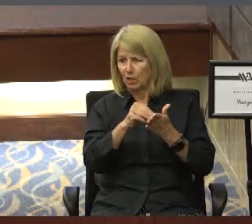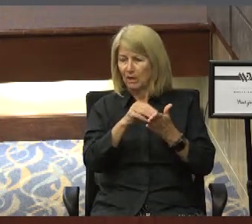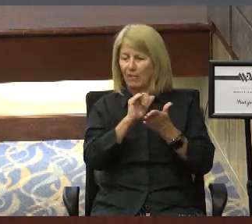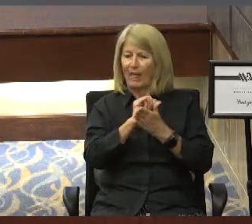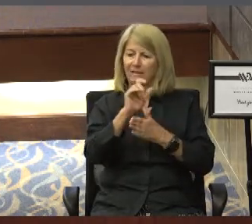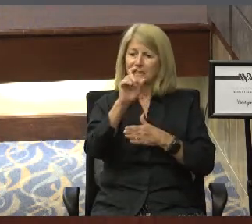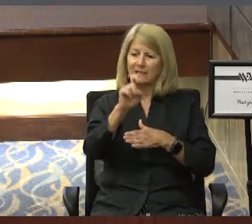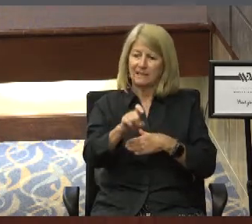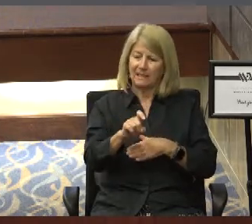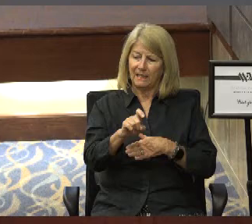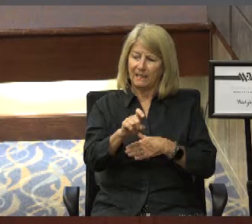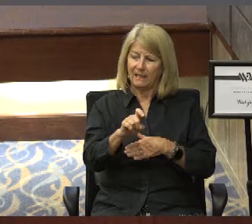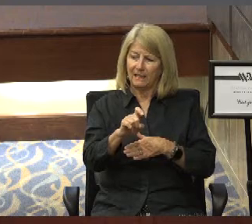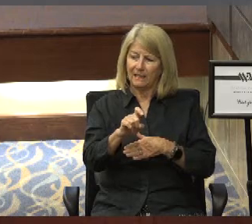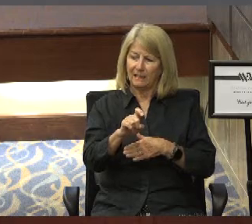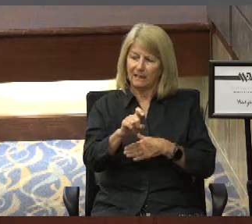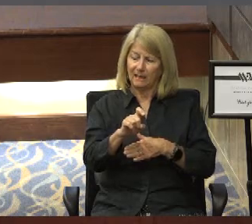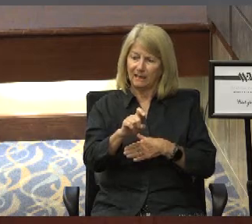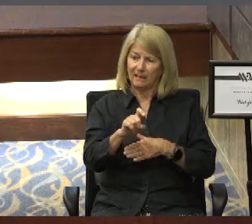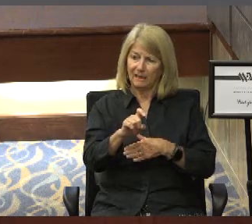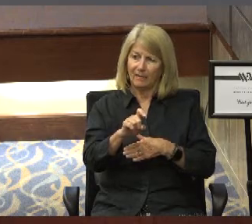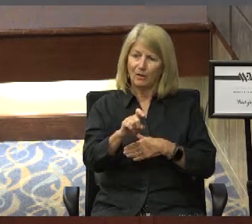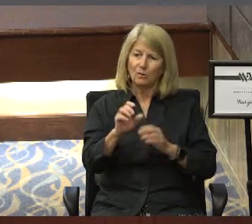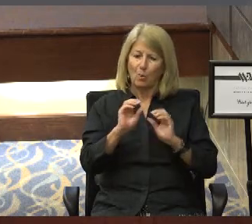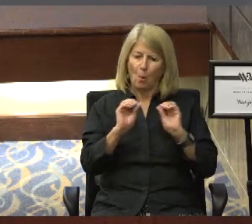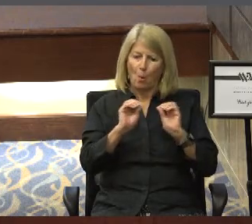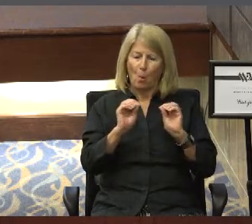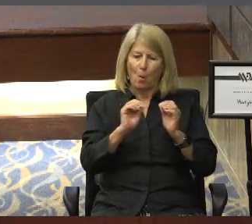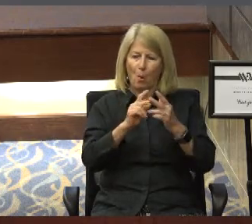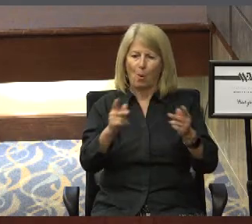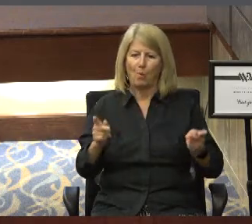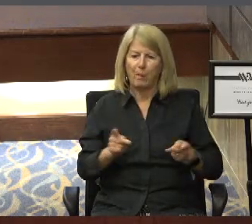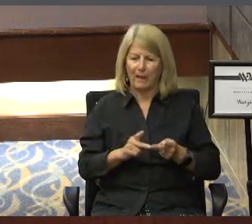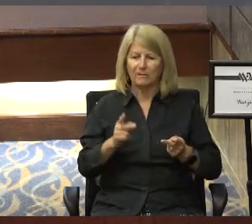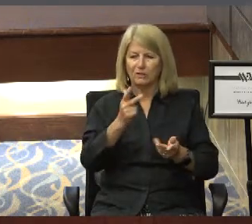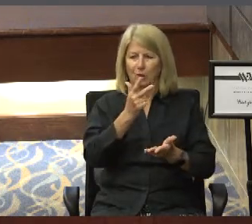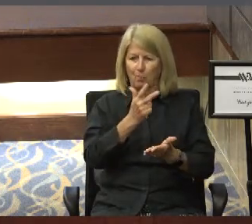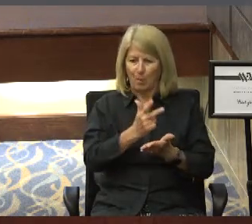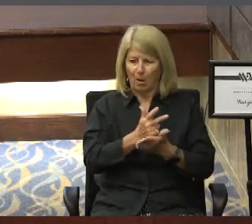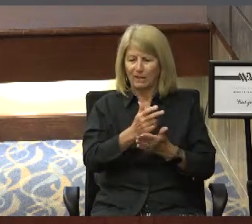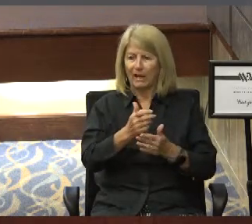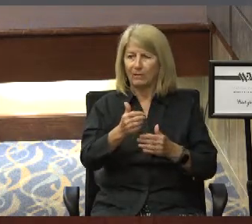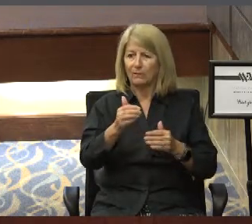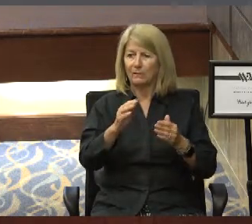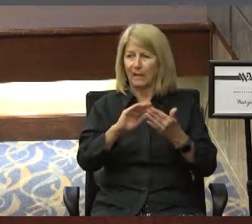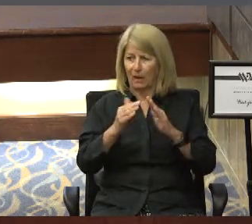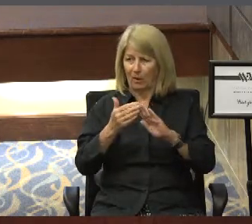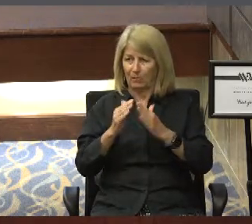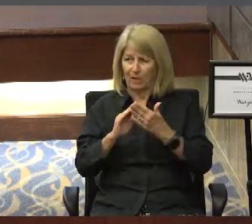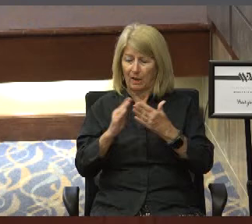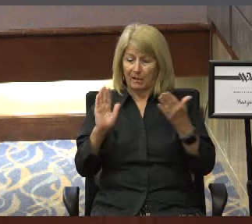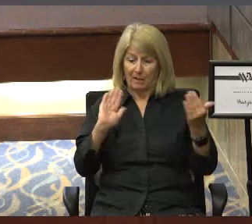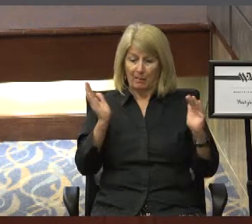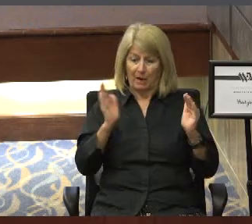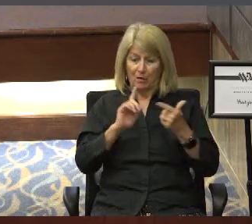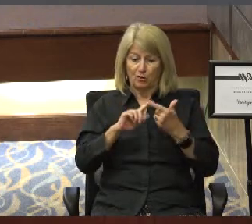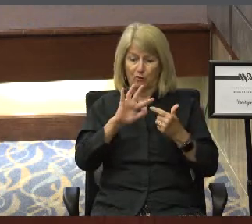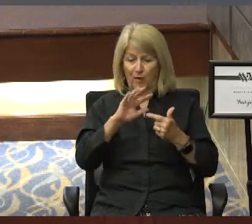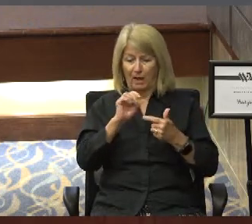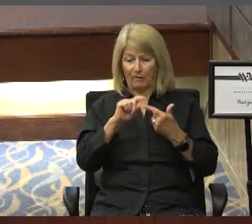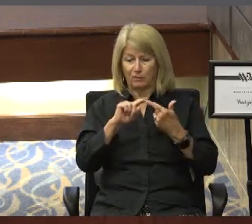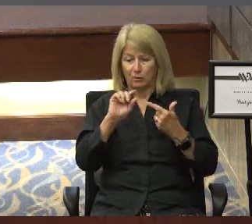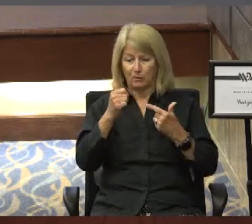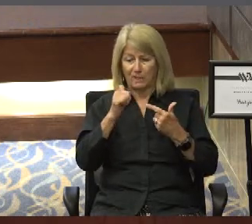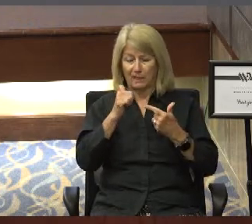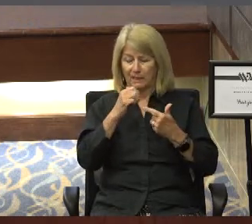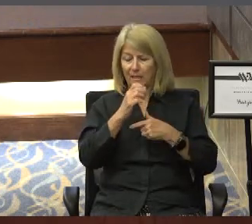all Wacoans have said, you know, there's not a place to park downtown now, which is a great problem to have versus 5-10 years ago. But on game day, people